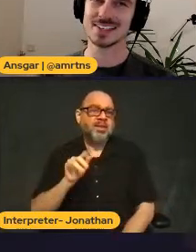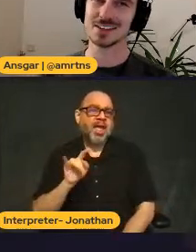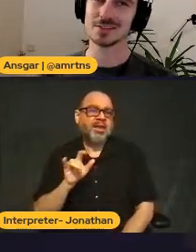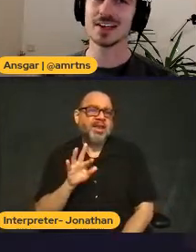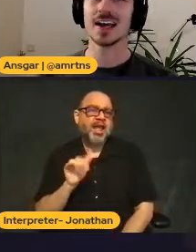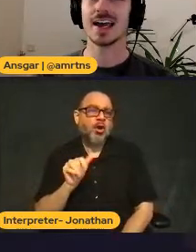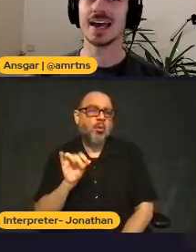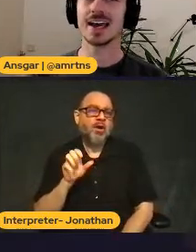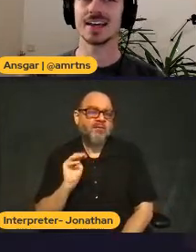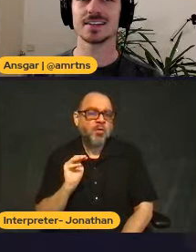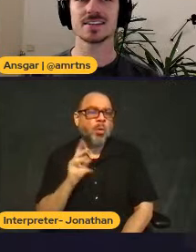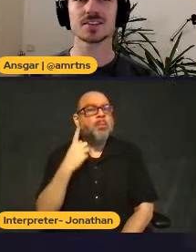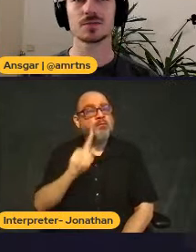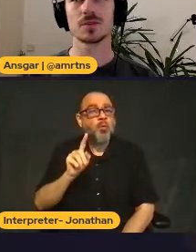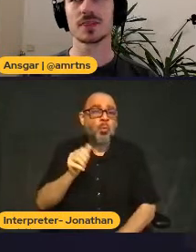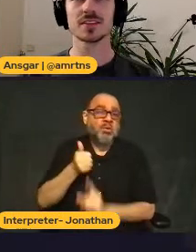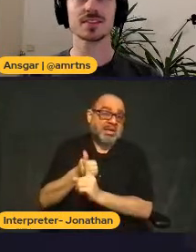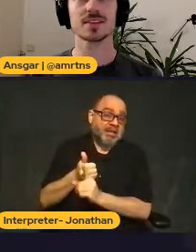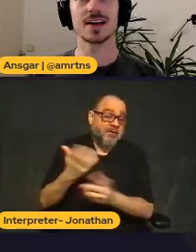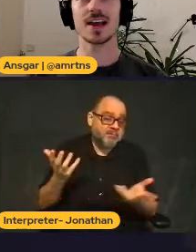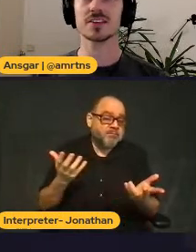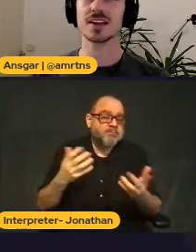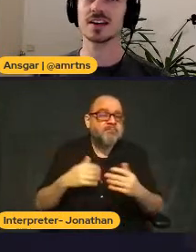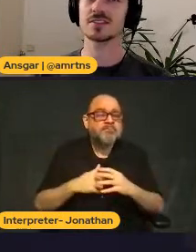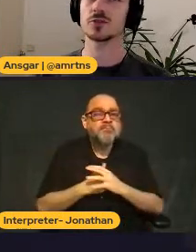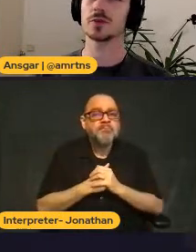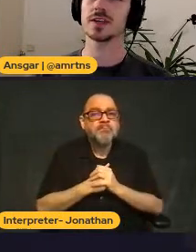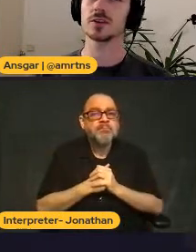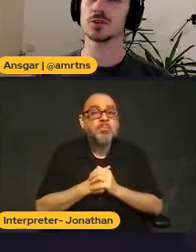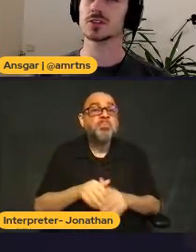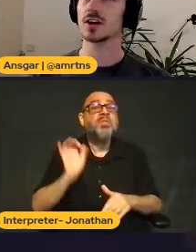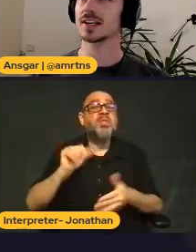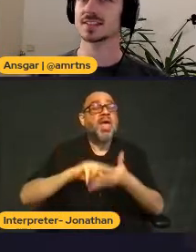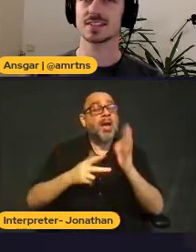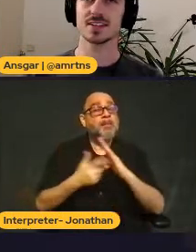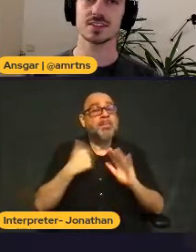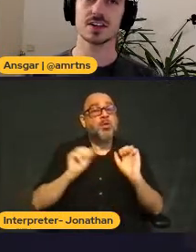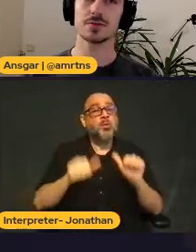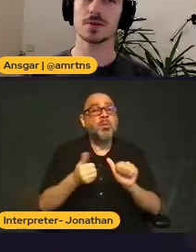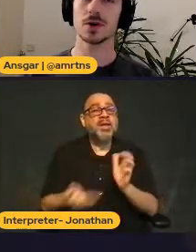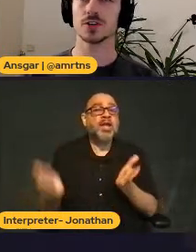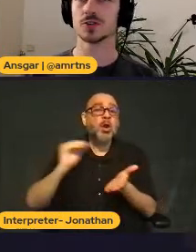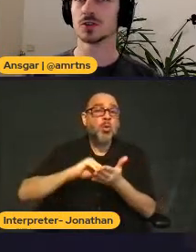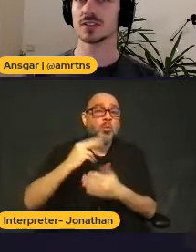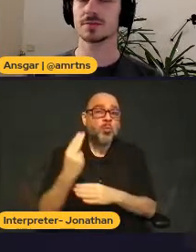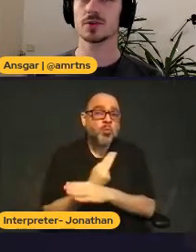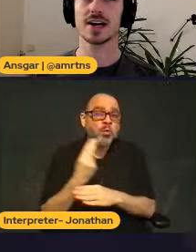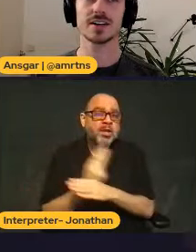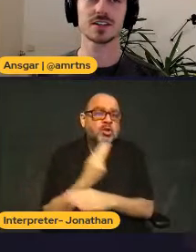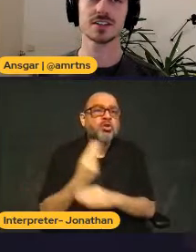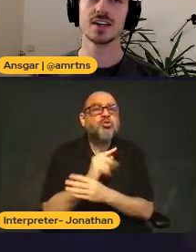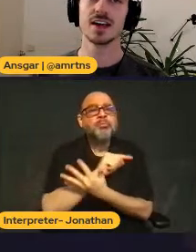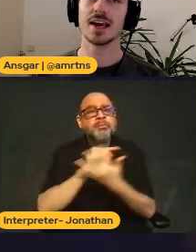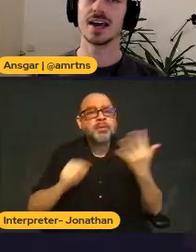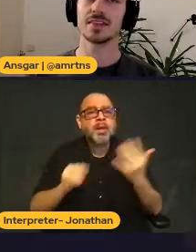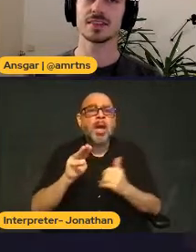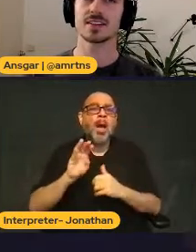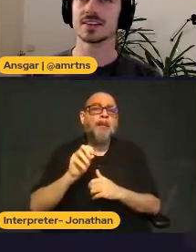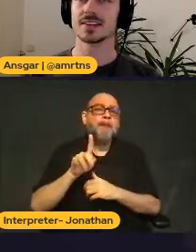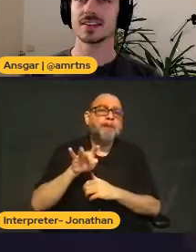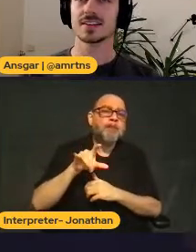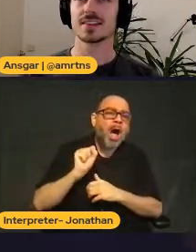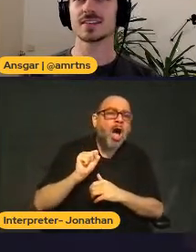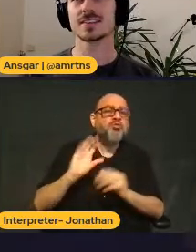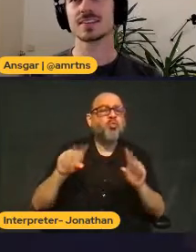binary itself. And this allows us to reuse all existing Terraform modules and providers.